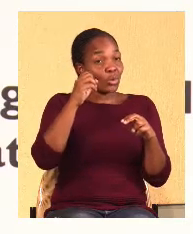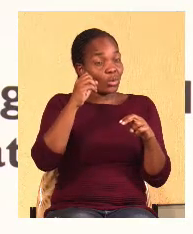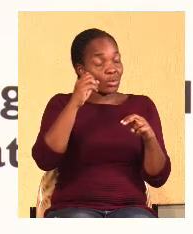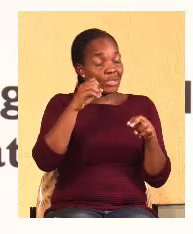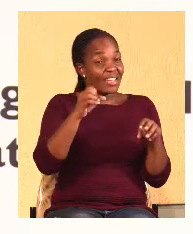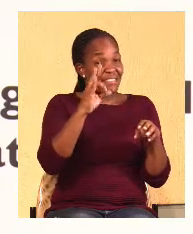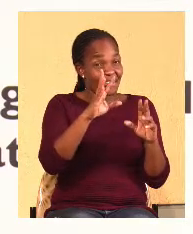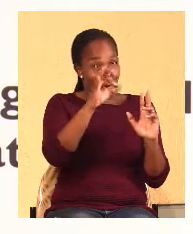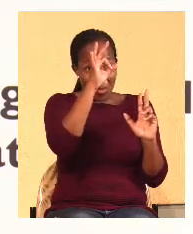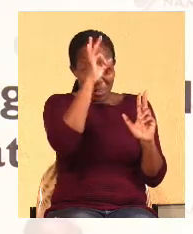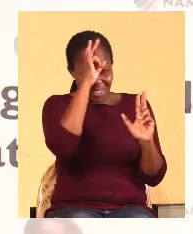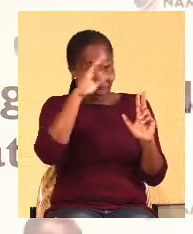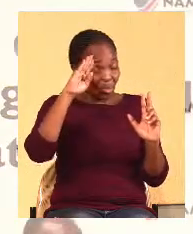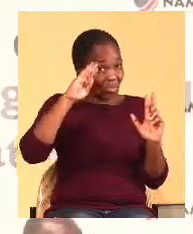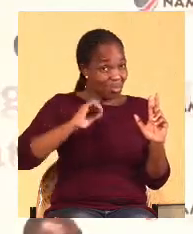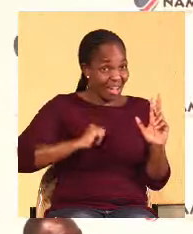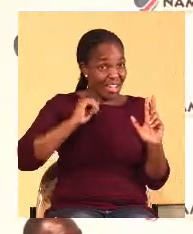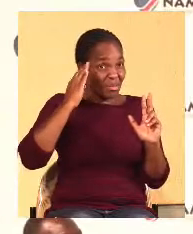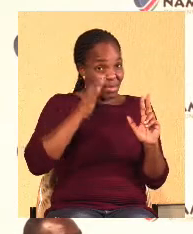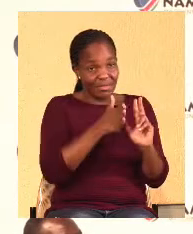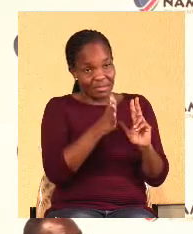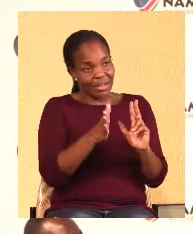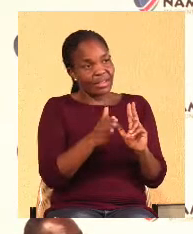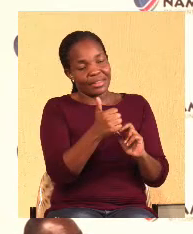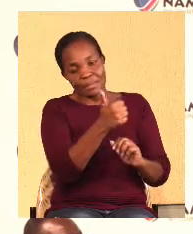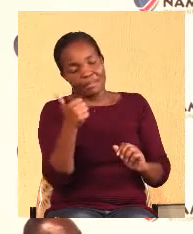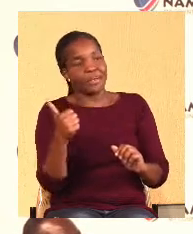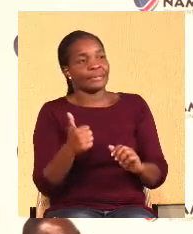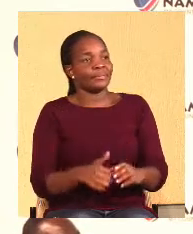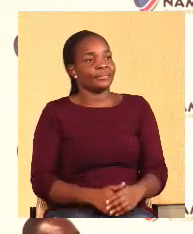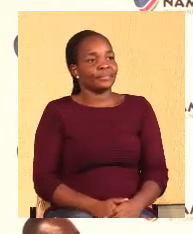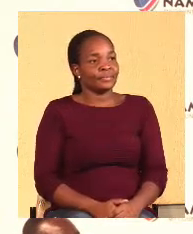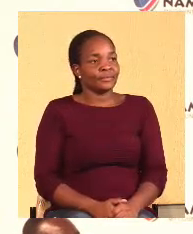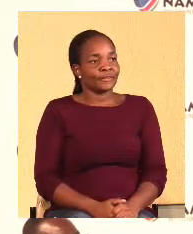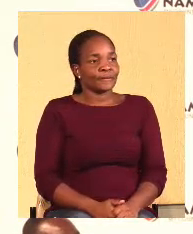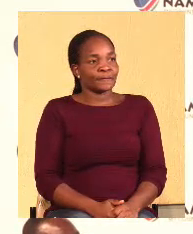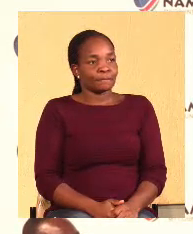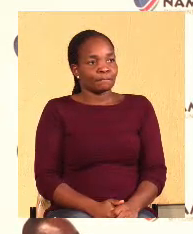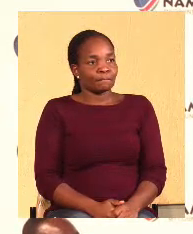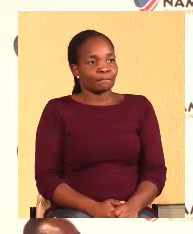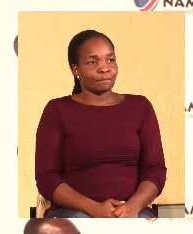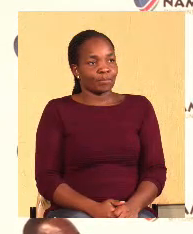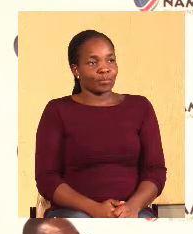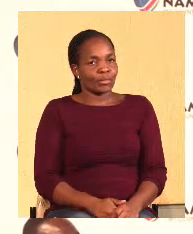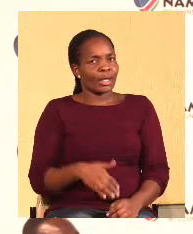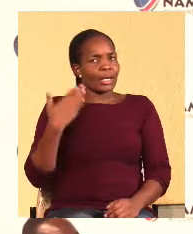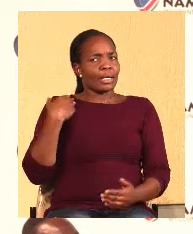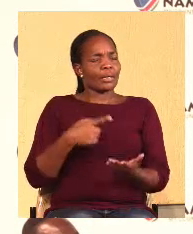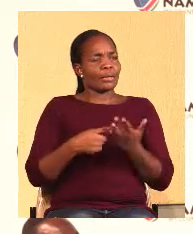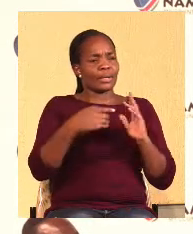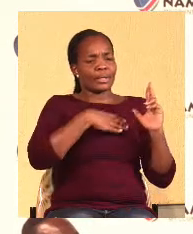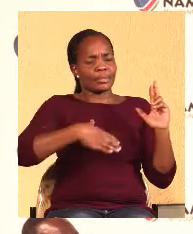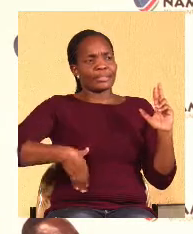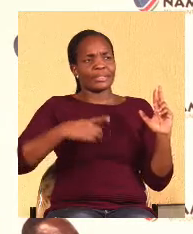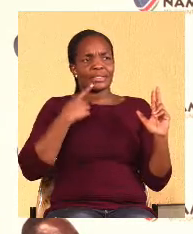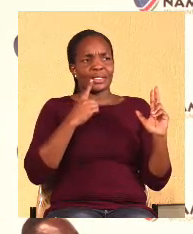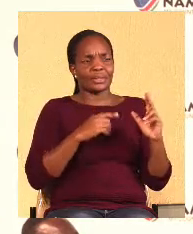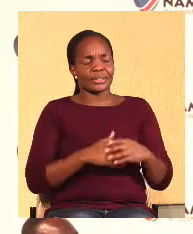of the police force, and defense forces. Yeah. No, thank you very much. In fact, you remind me of what the president last week said in terms of